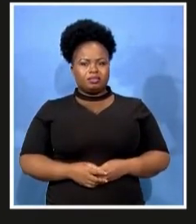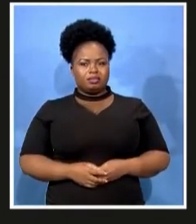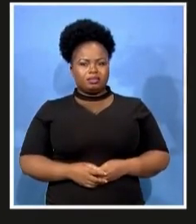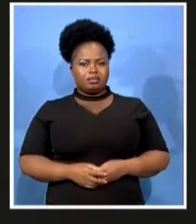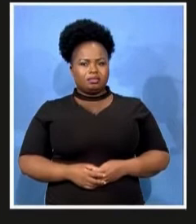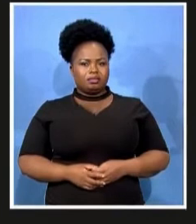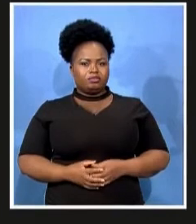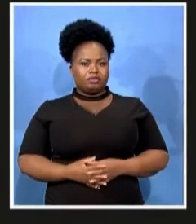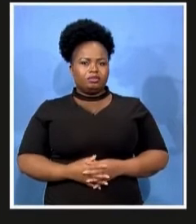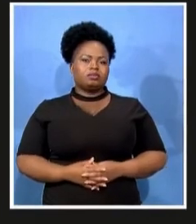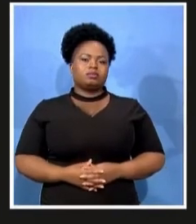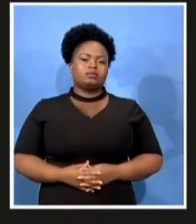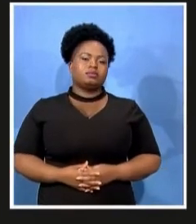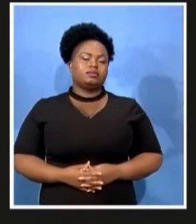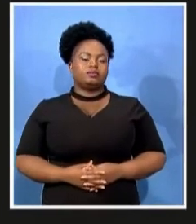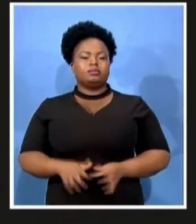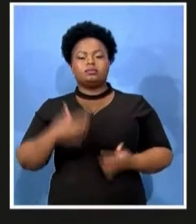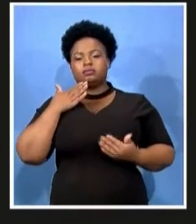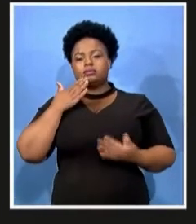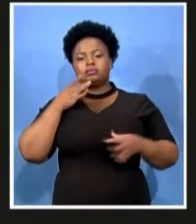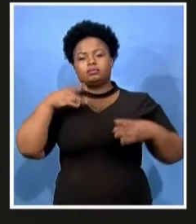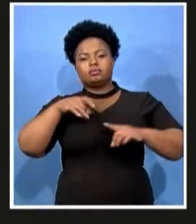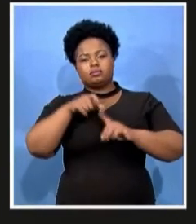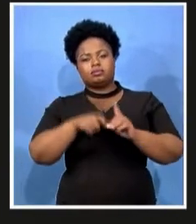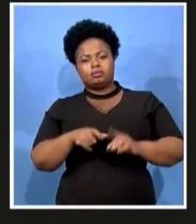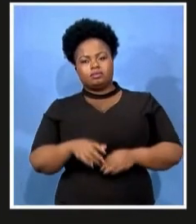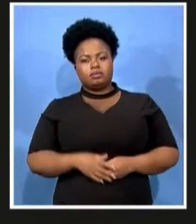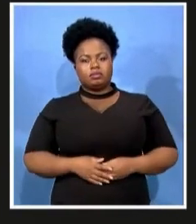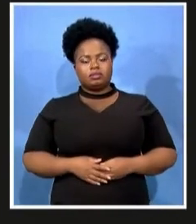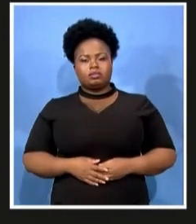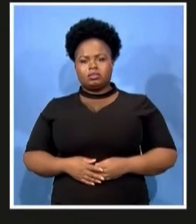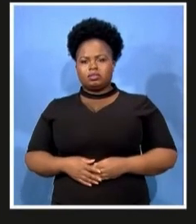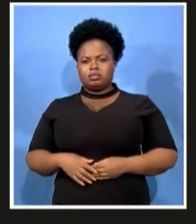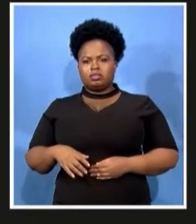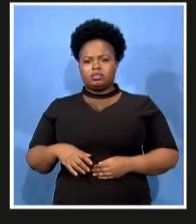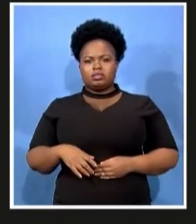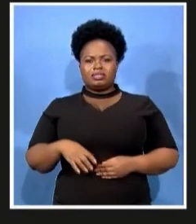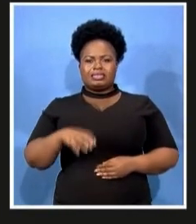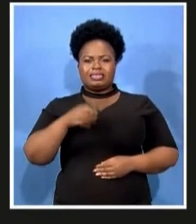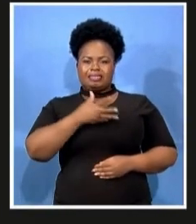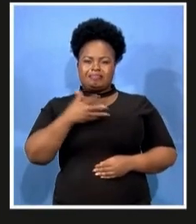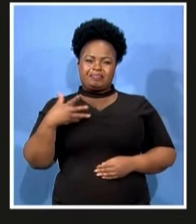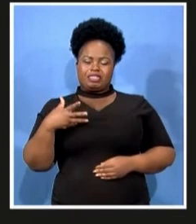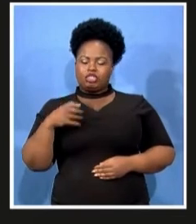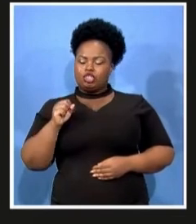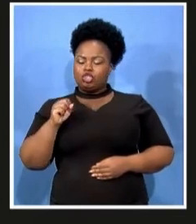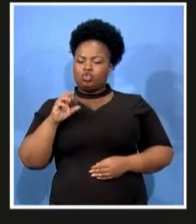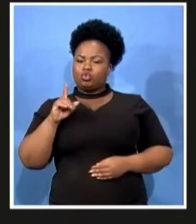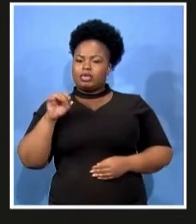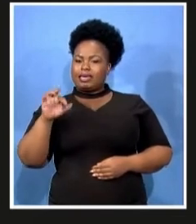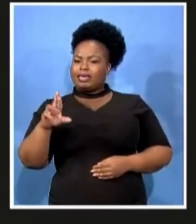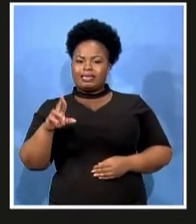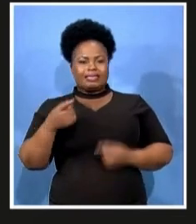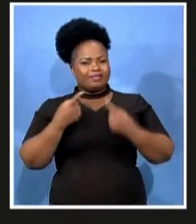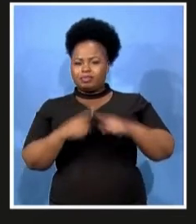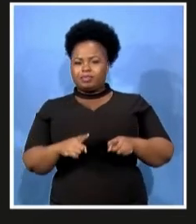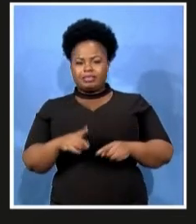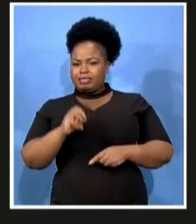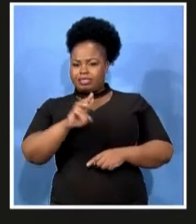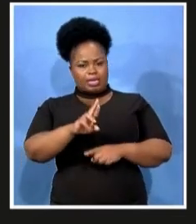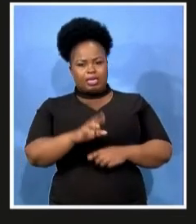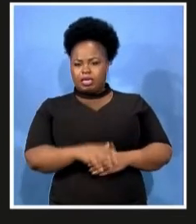She is Miss Sukars, not Mr. But then number two, honorable members, I hope you agree with